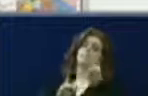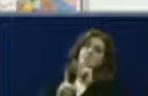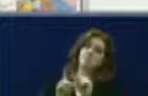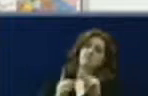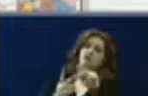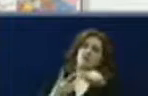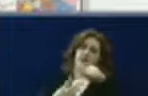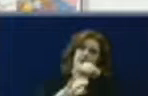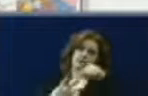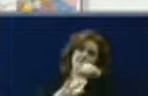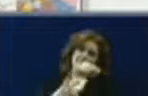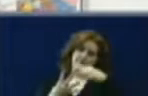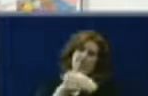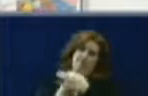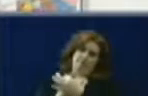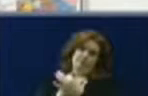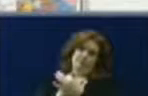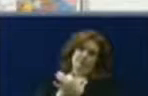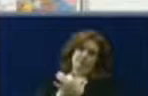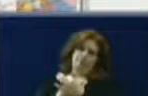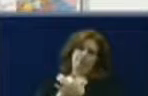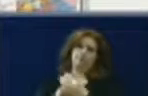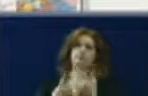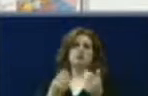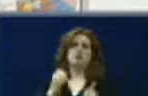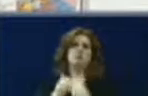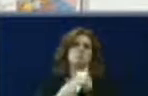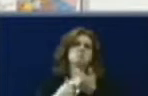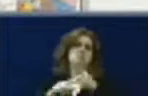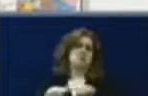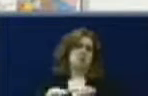and option 2 as the most viable.